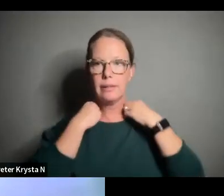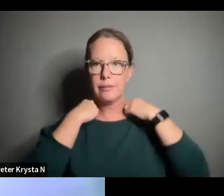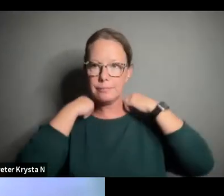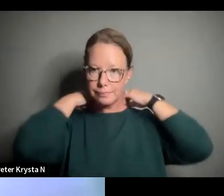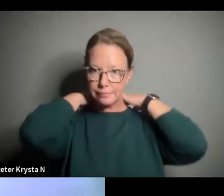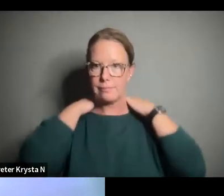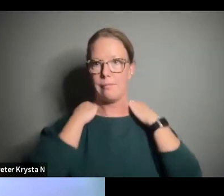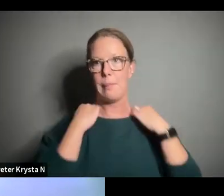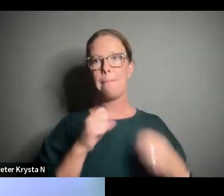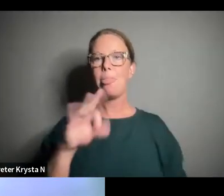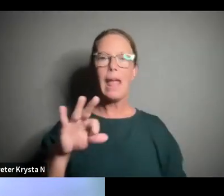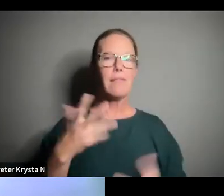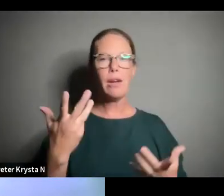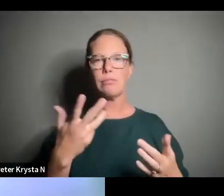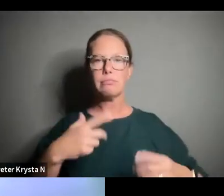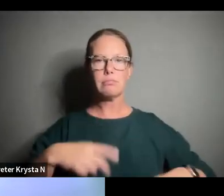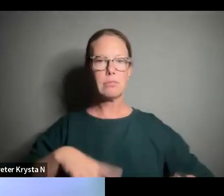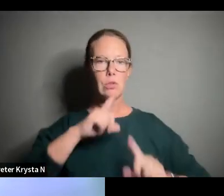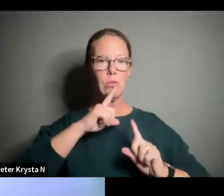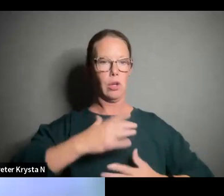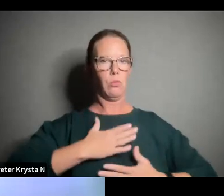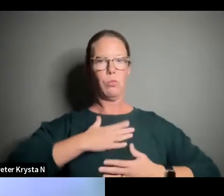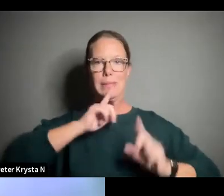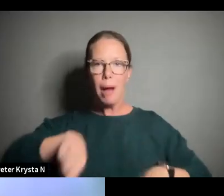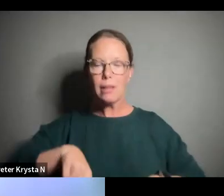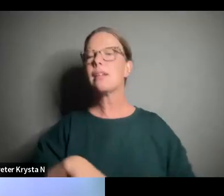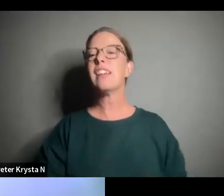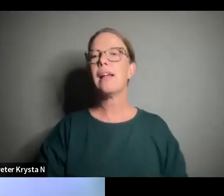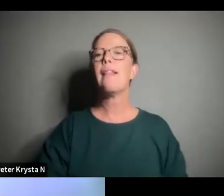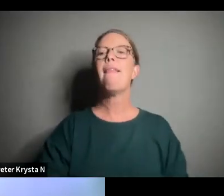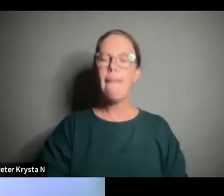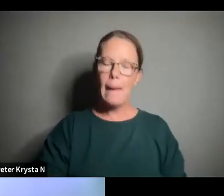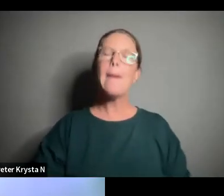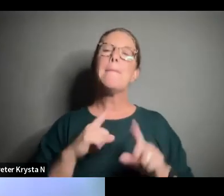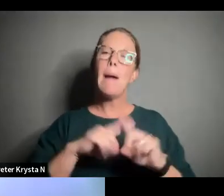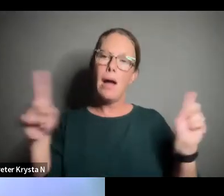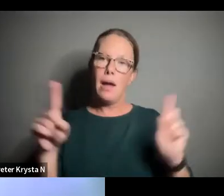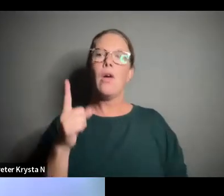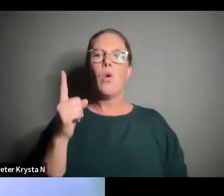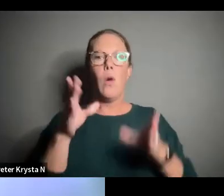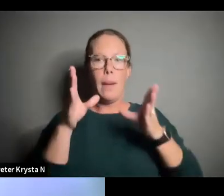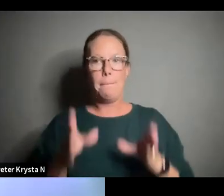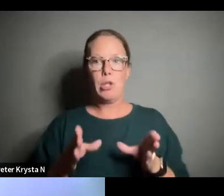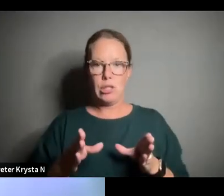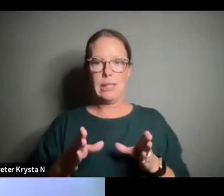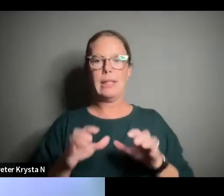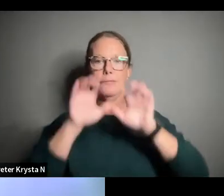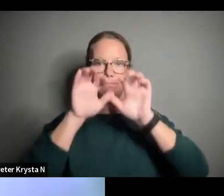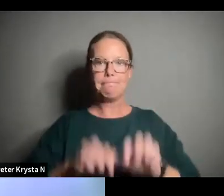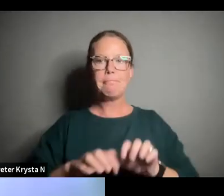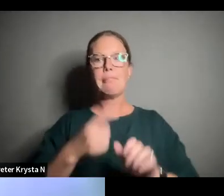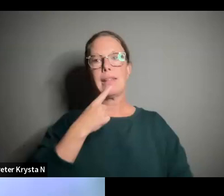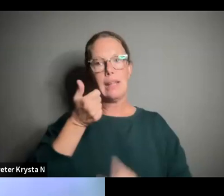they are responding before you hook all this up. But there is a person who writes in and he says he's